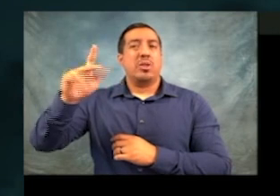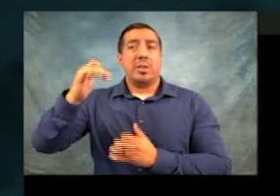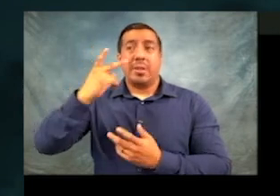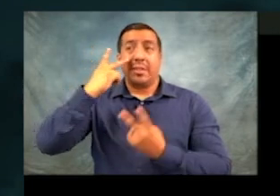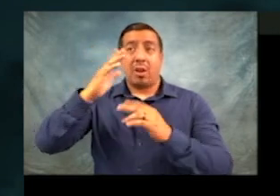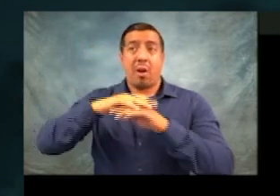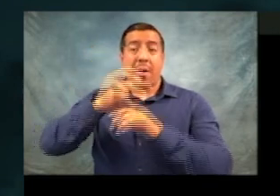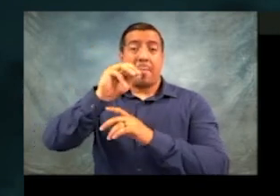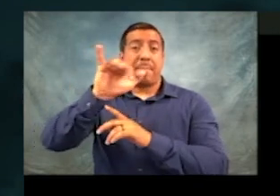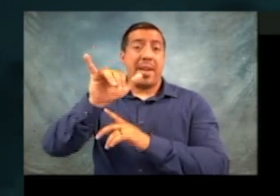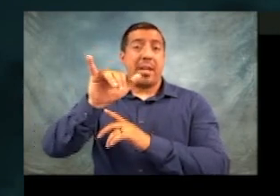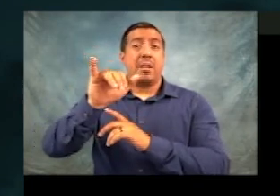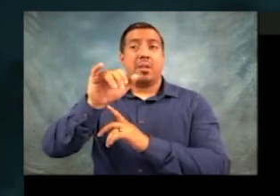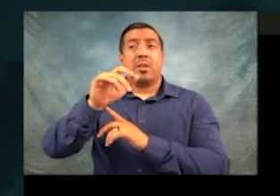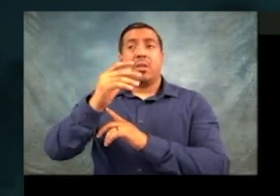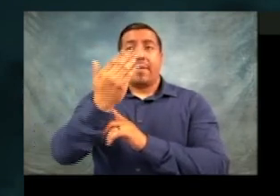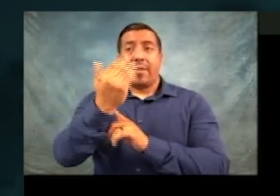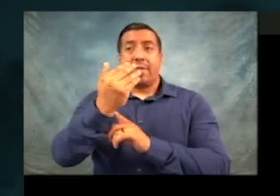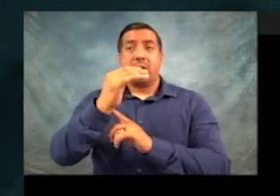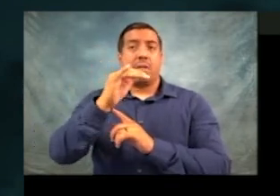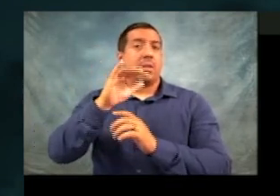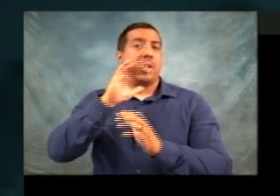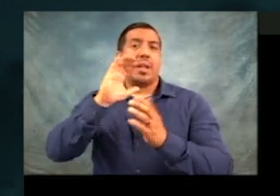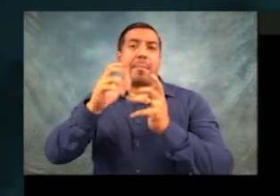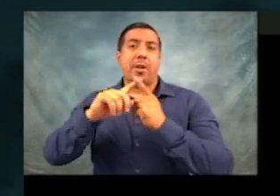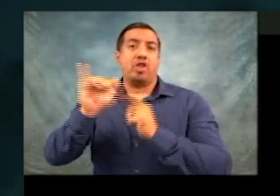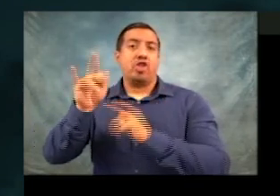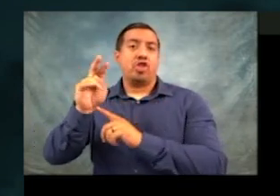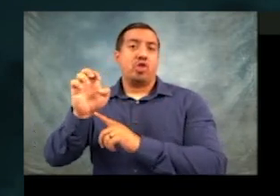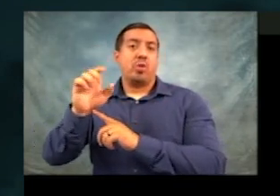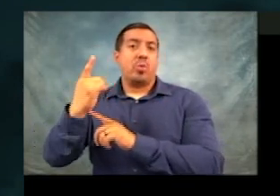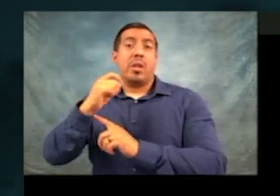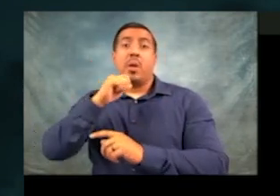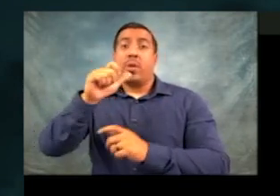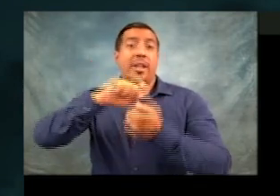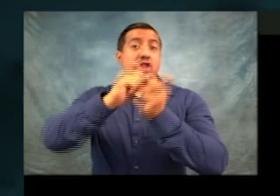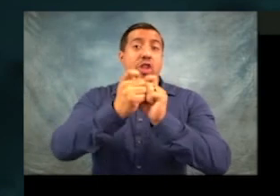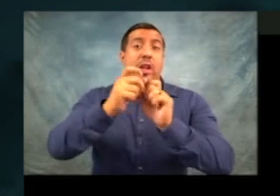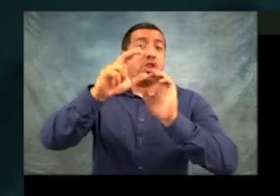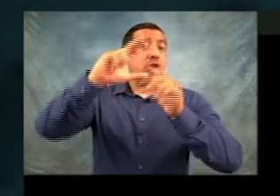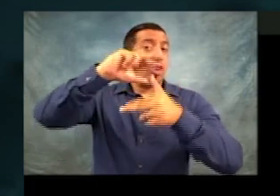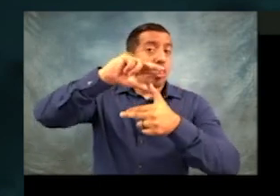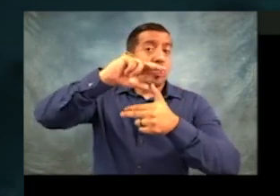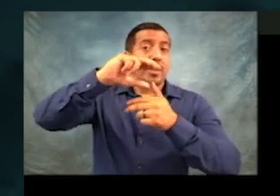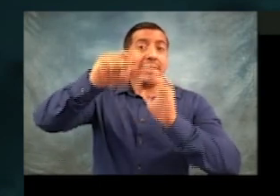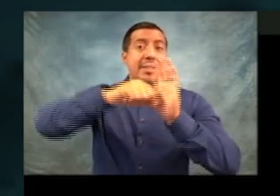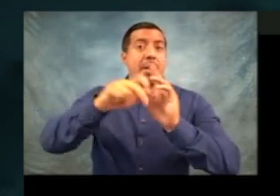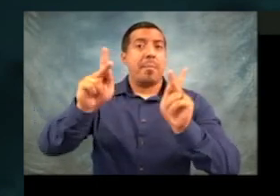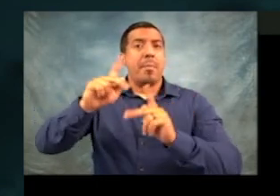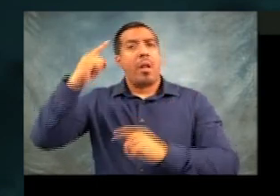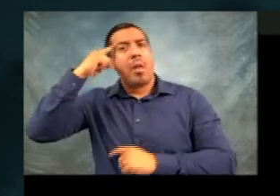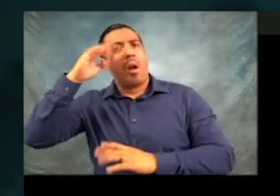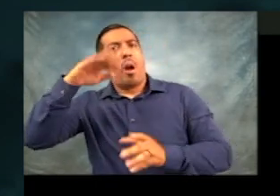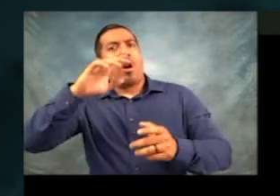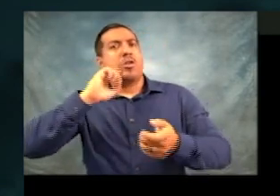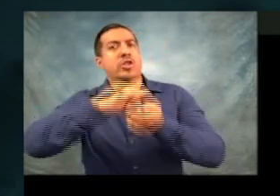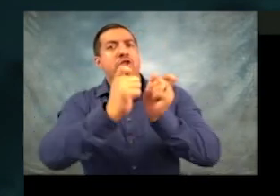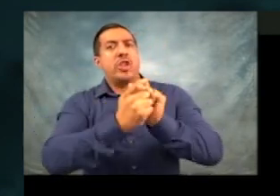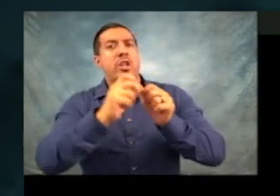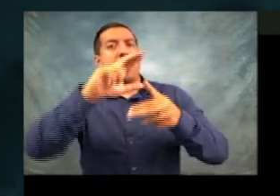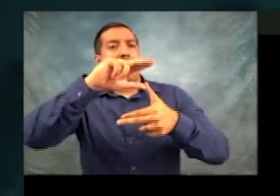15th to May 15th versus June 1. Now, we're not changing the start of hurricane season. A lot of media have wrongly reported it that